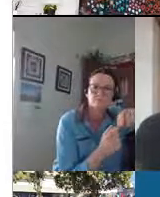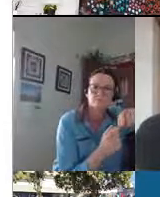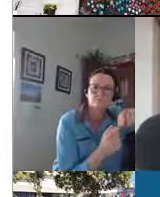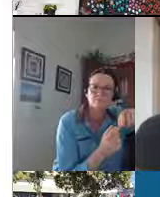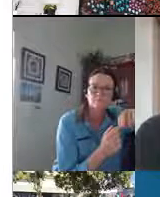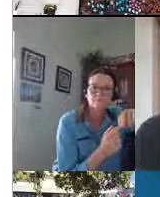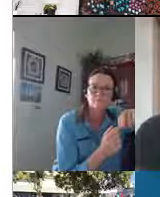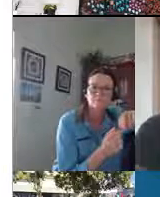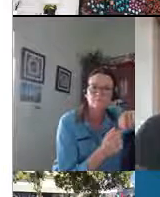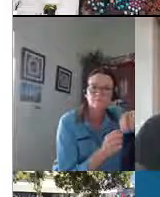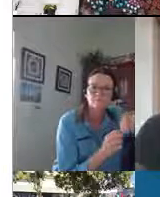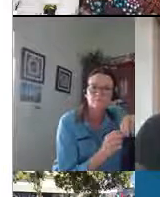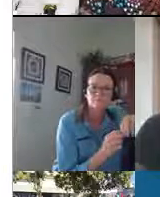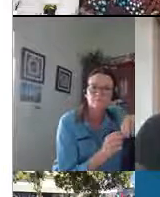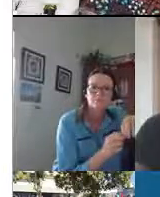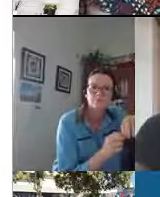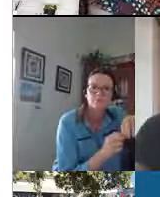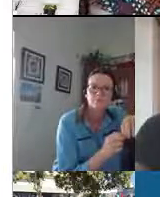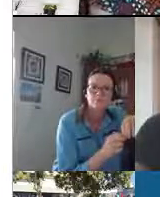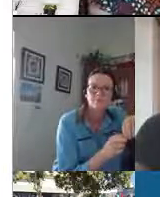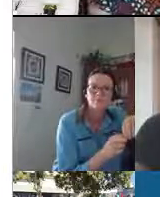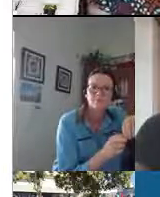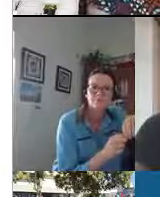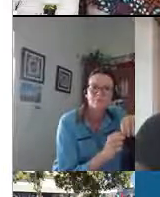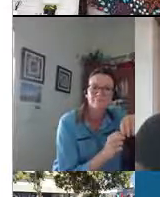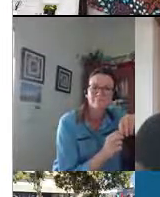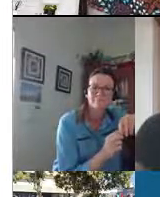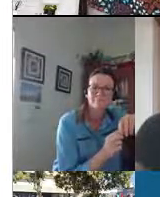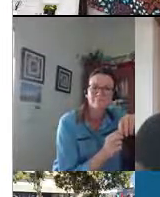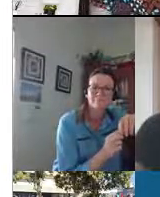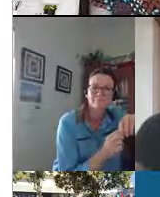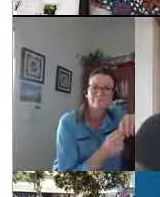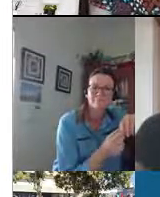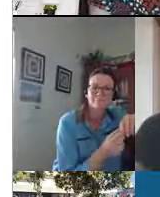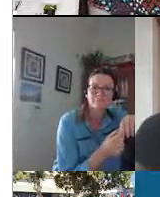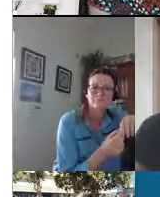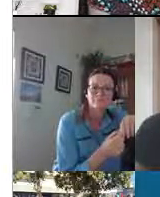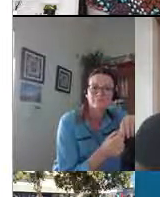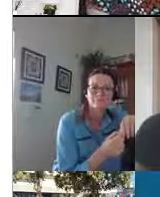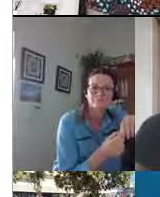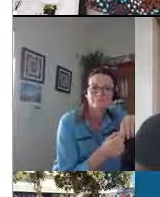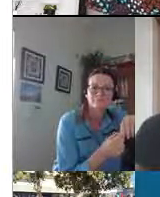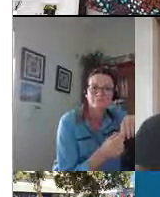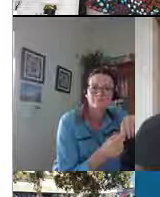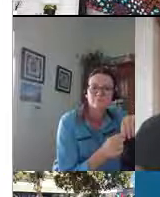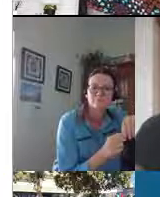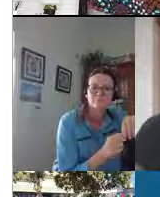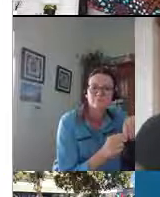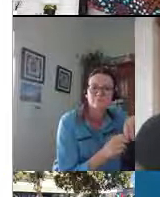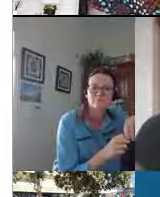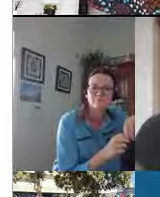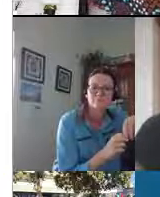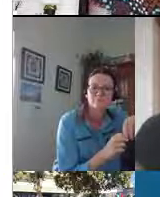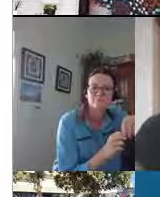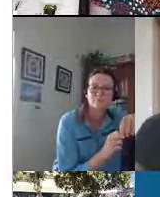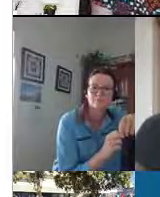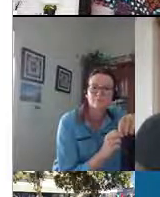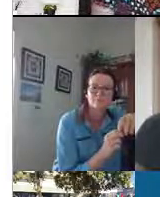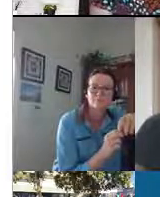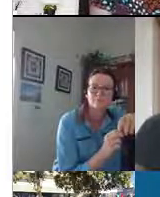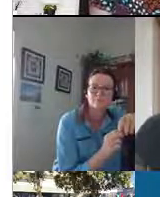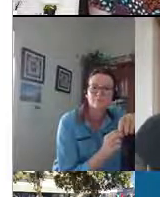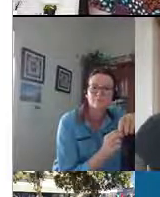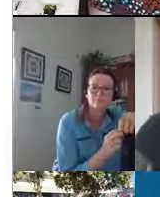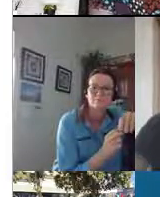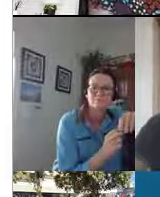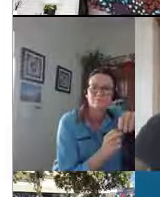need a certain amount of generation. The most obvious form of generation is solar. It wasn't that we looked at that exclusively. It's just the most